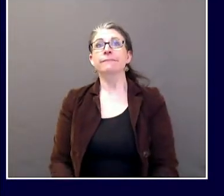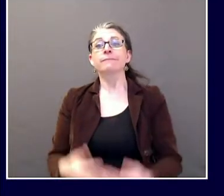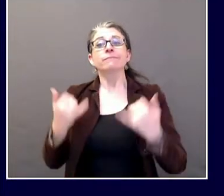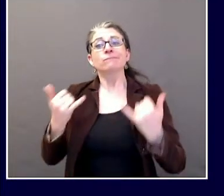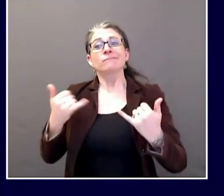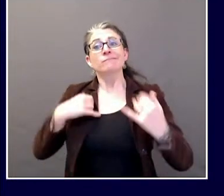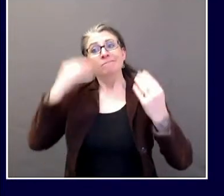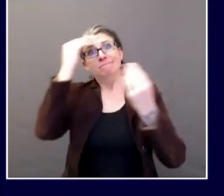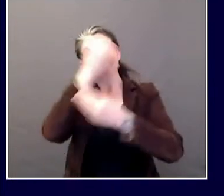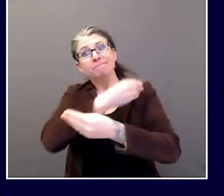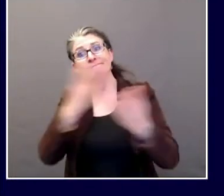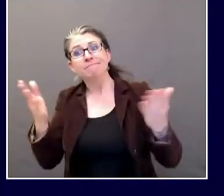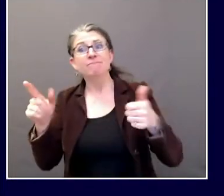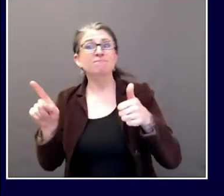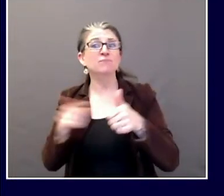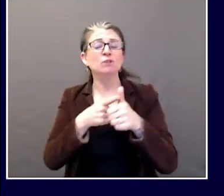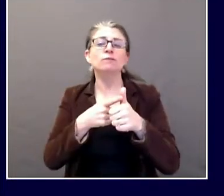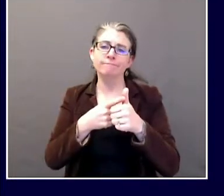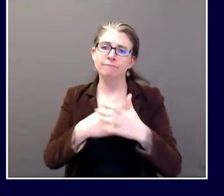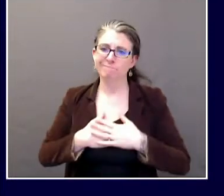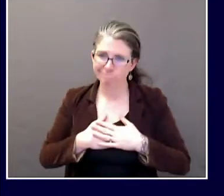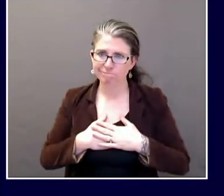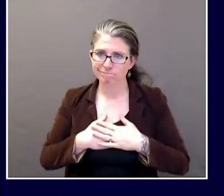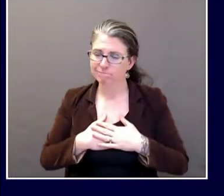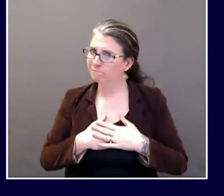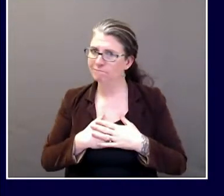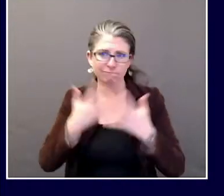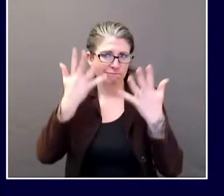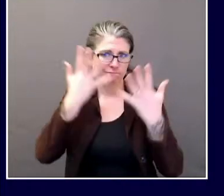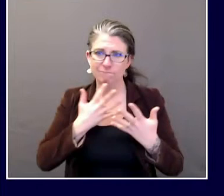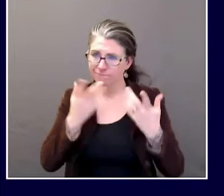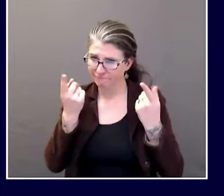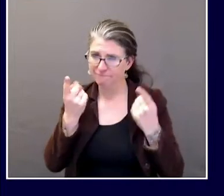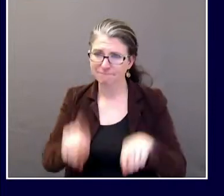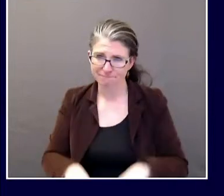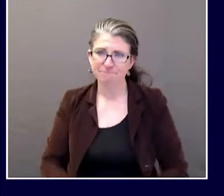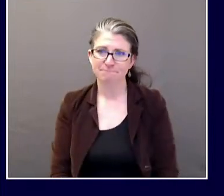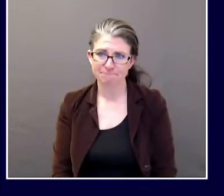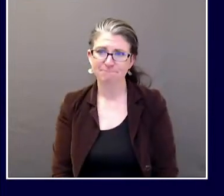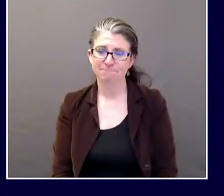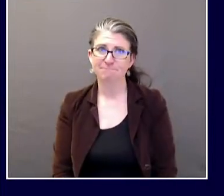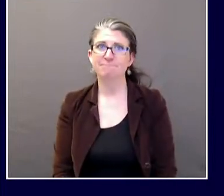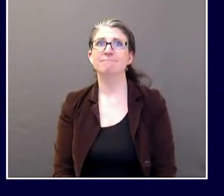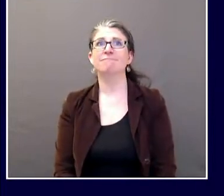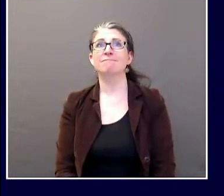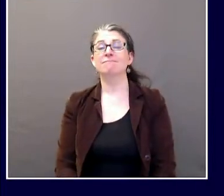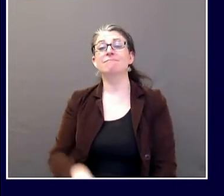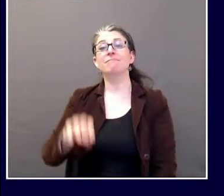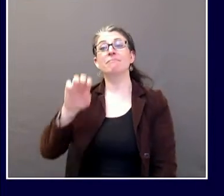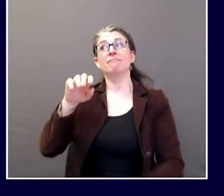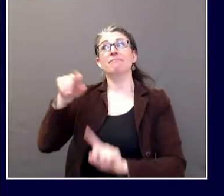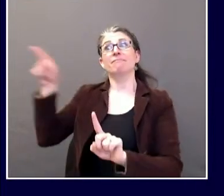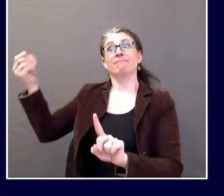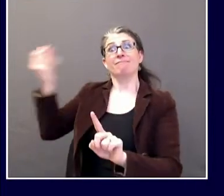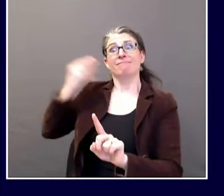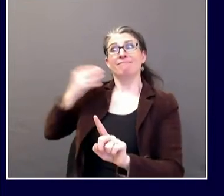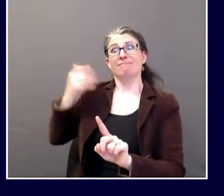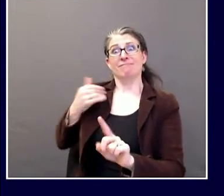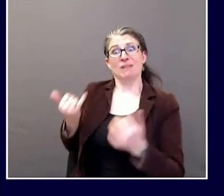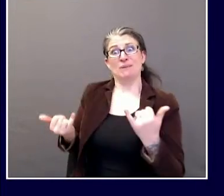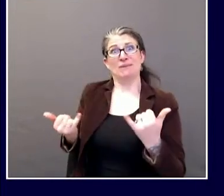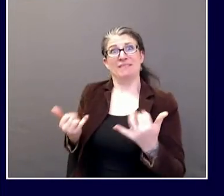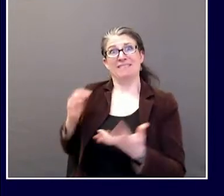on yet another sad and somber note. The Maine CDC has received reports of